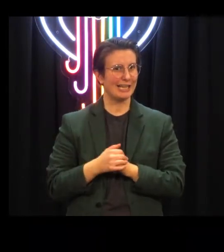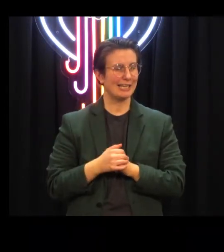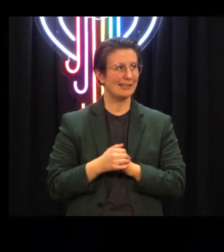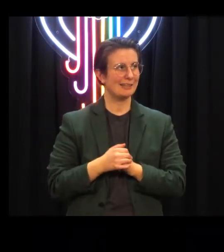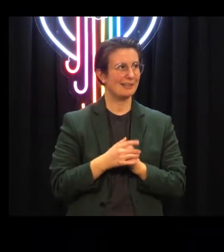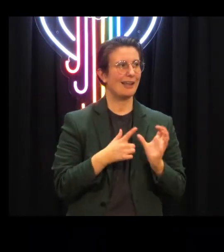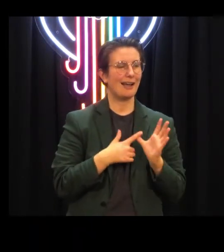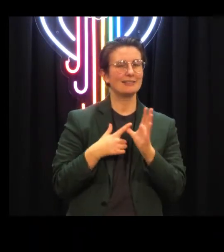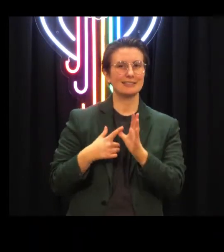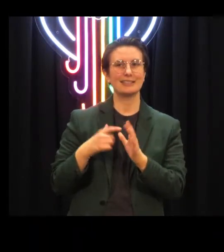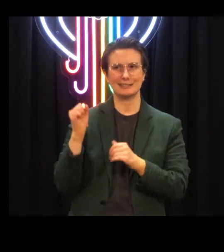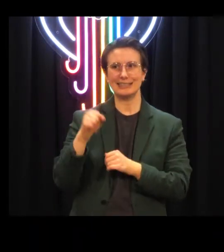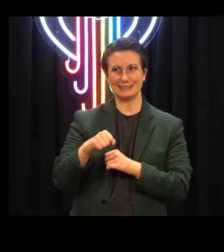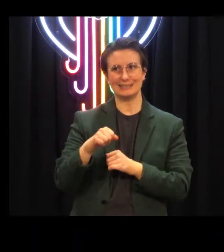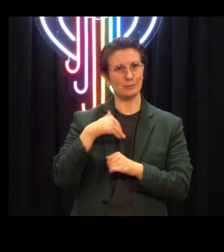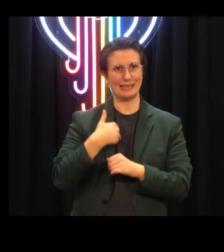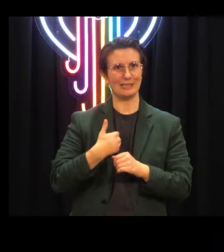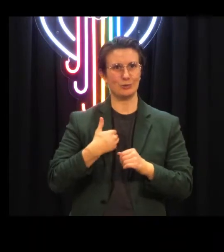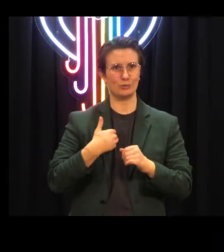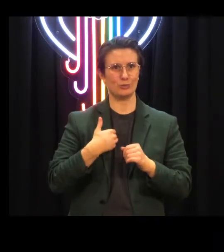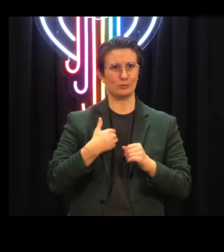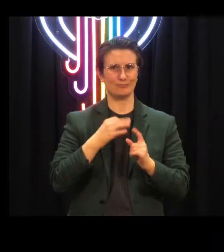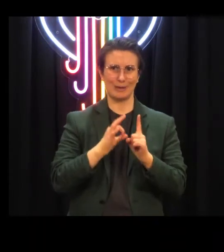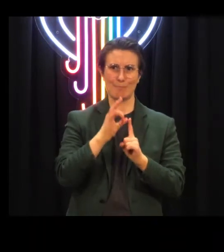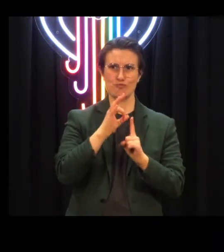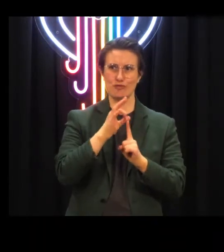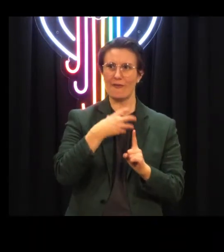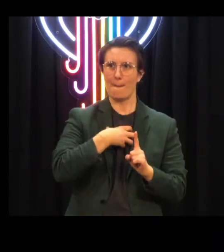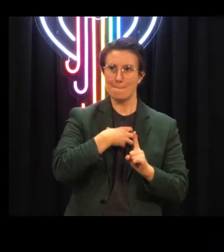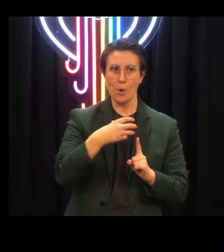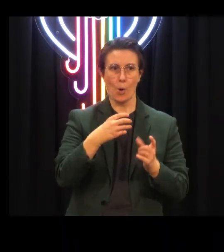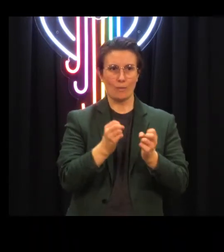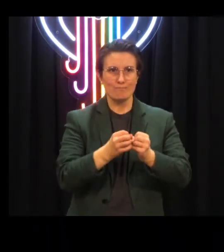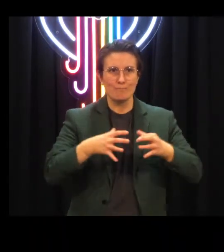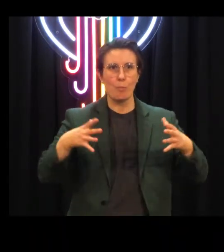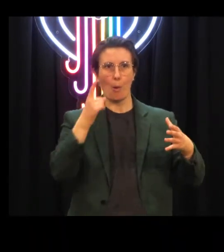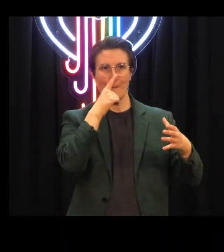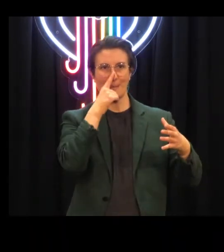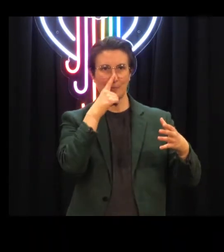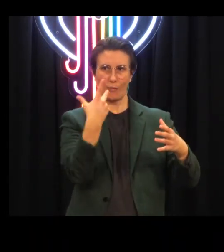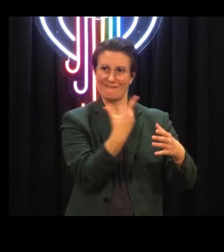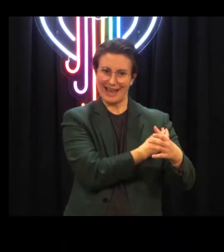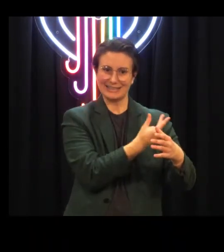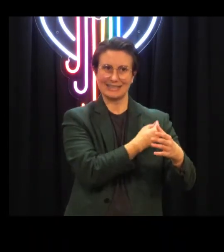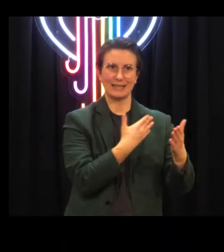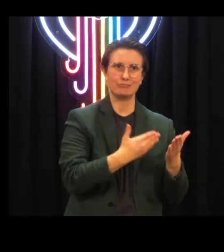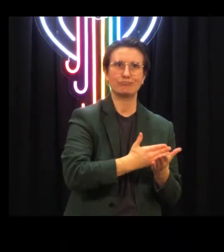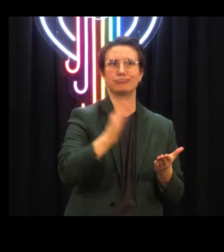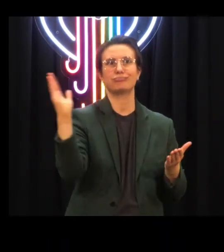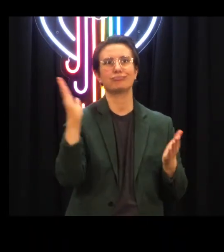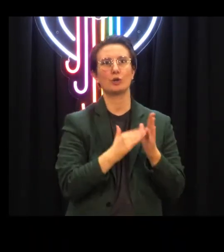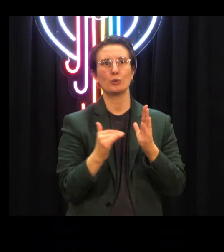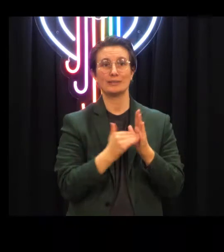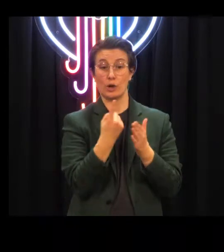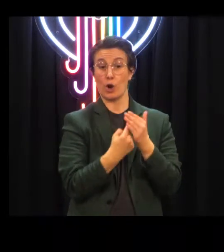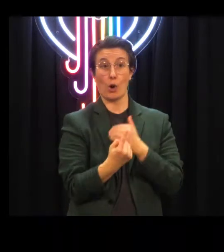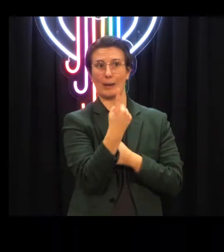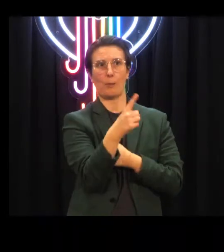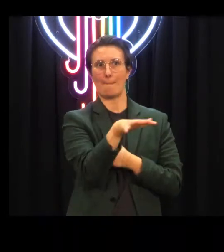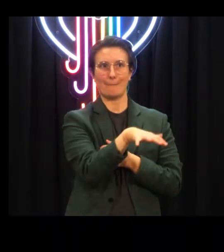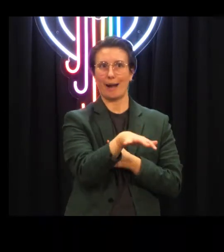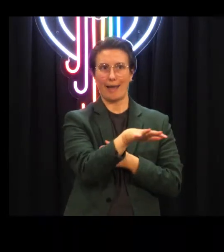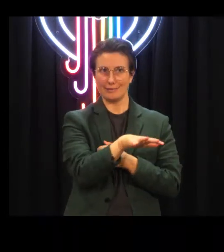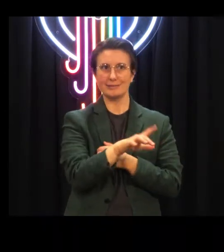many times, that it is not just enough to have a national average, but to protect individual localities from outbreaks, we do need